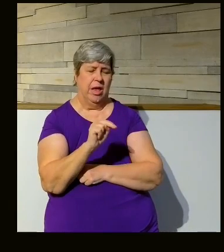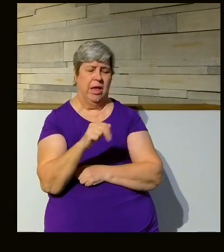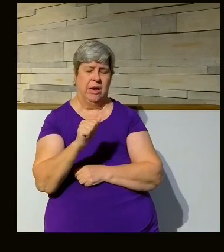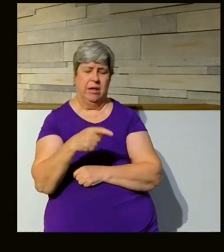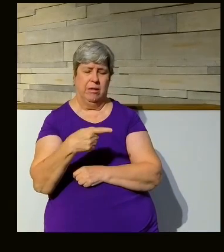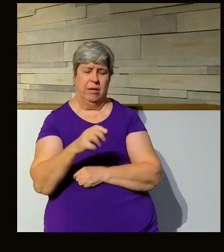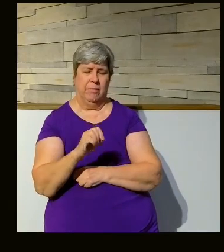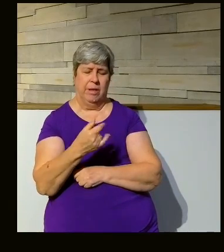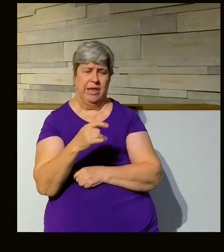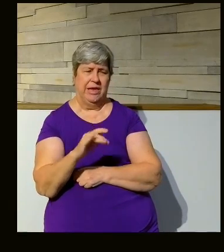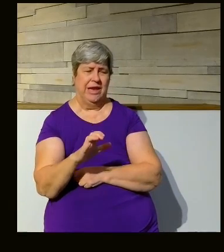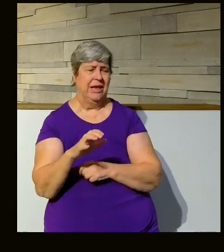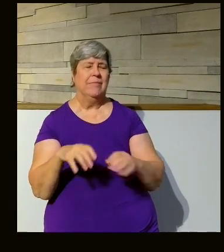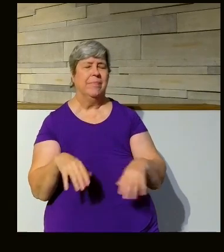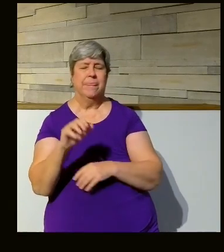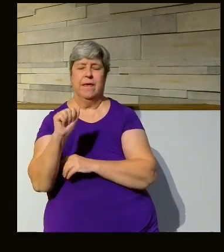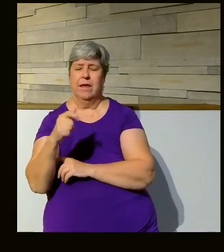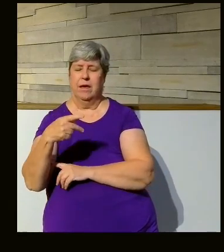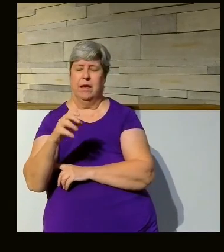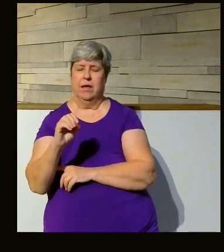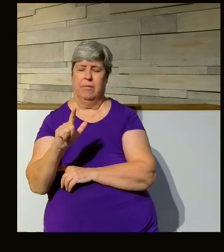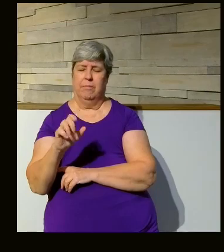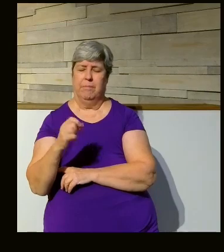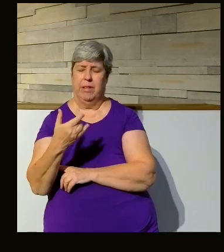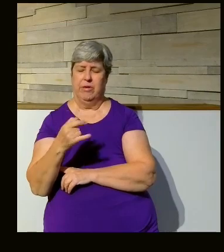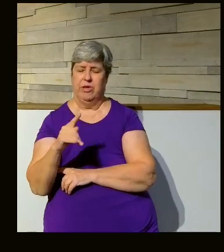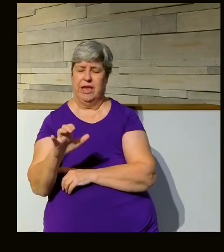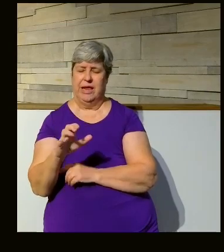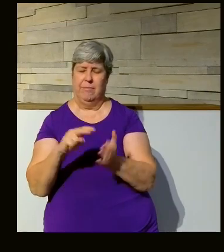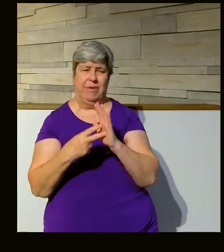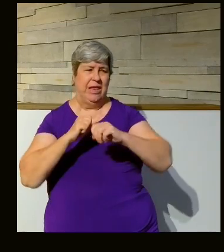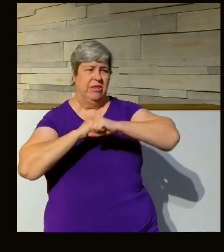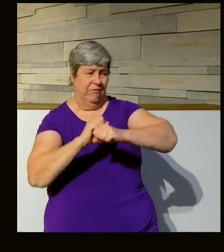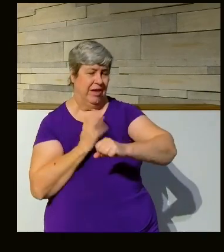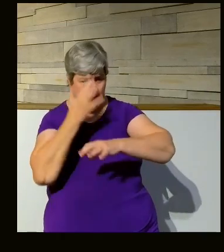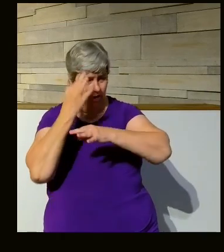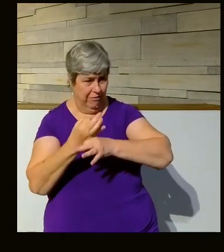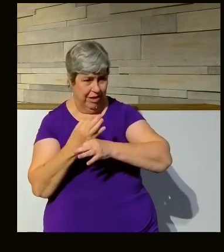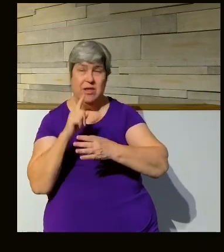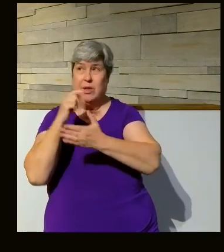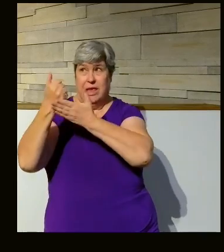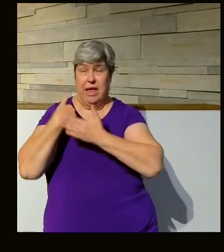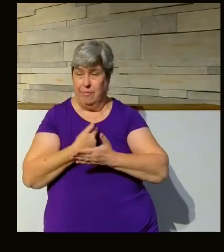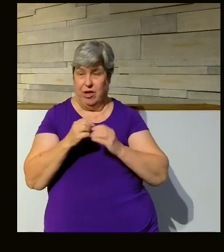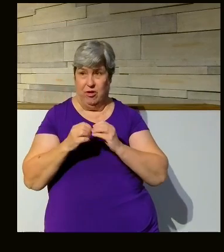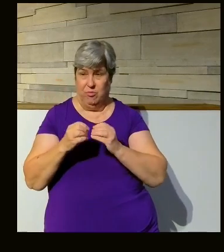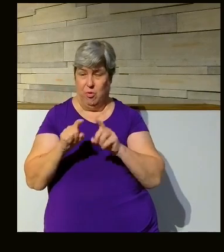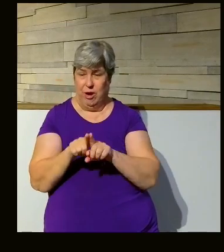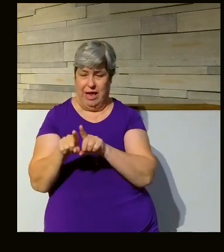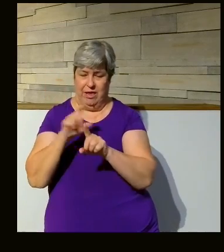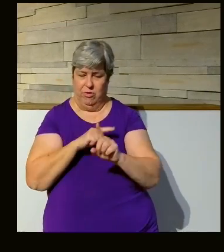conference. Apologetics is a defense of our faith. And really, you know what? I think it does more to bless us as believers. It doesn't really